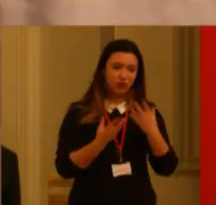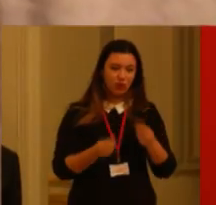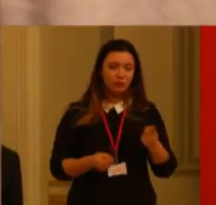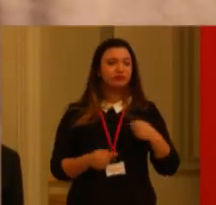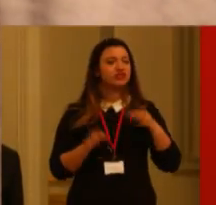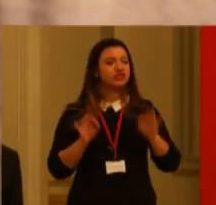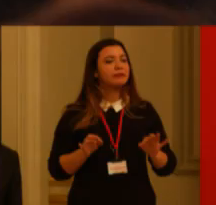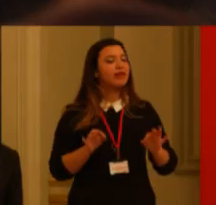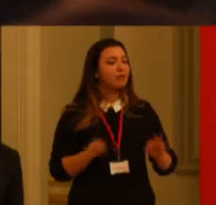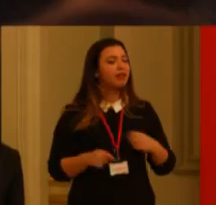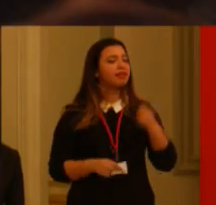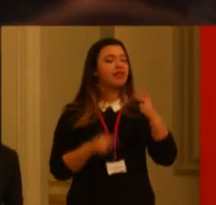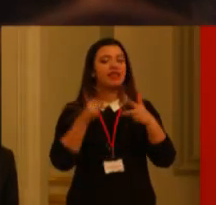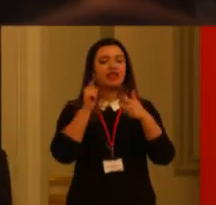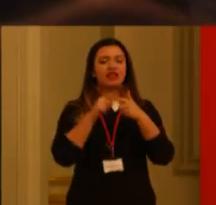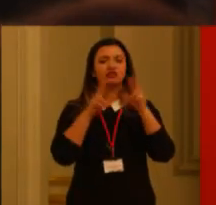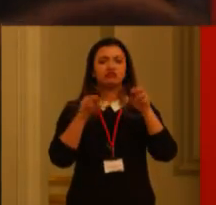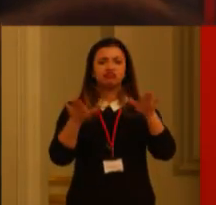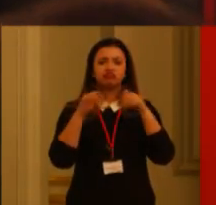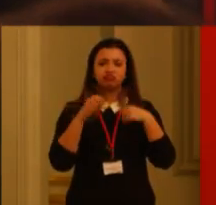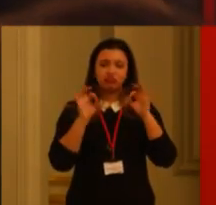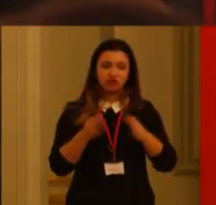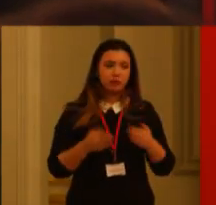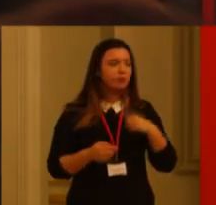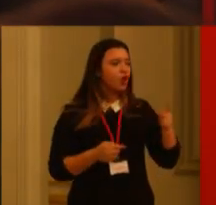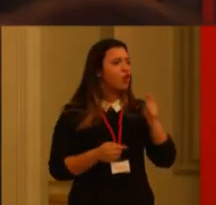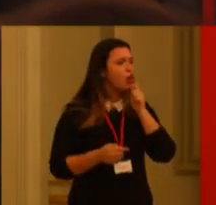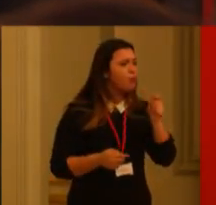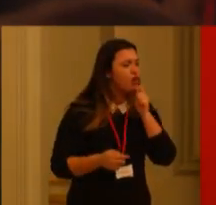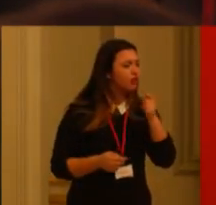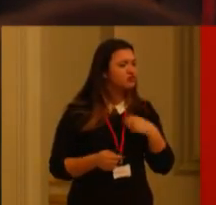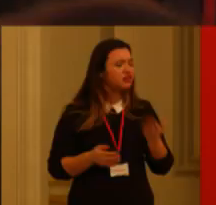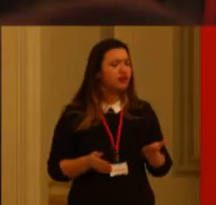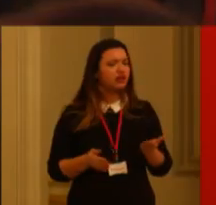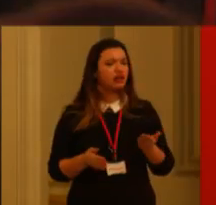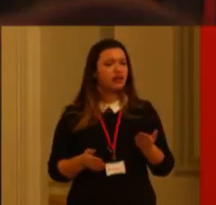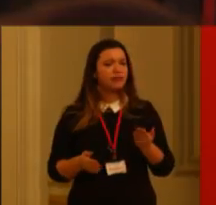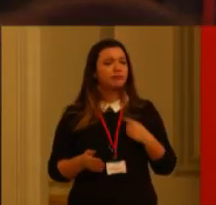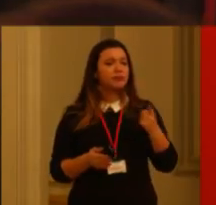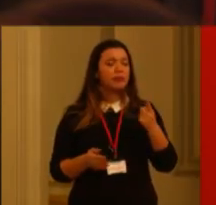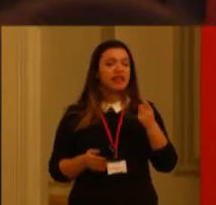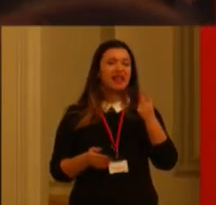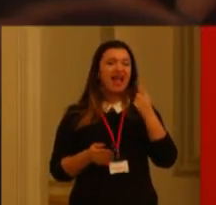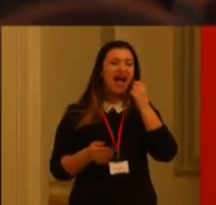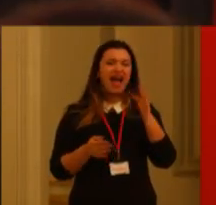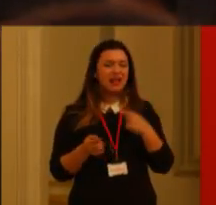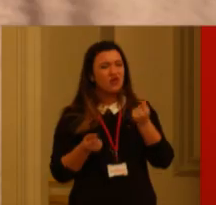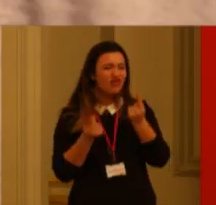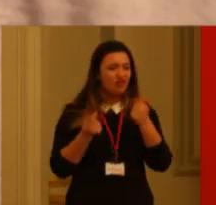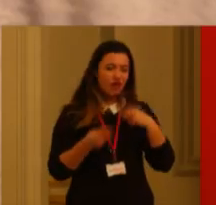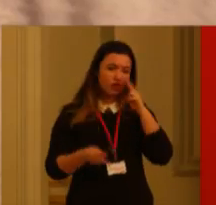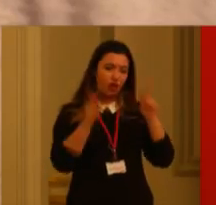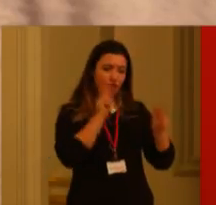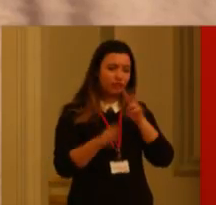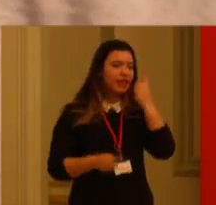folders distributed. That will indeed be great. Now let's proceed with our panel discussion. We actually had some hints in